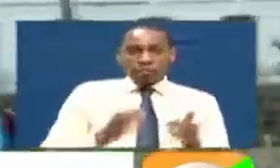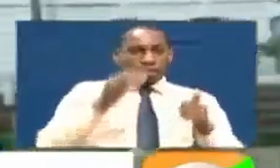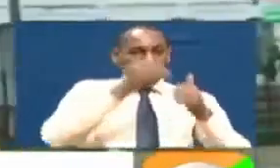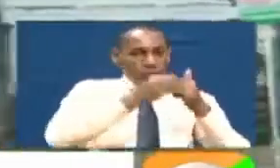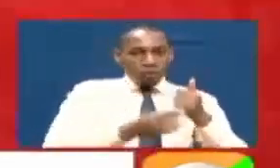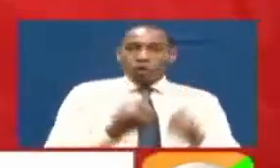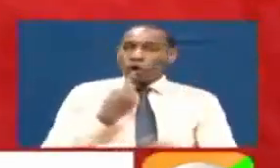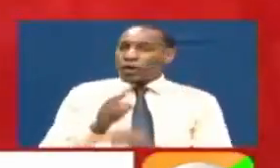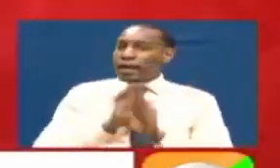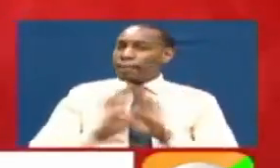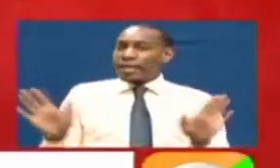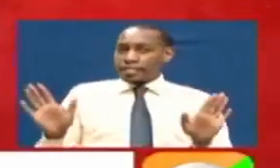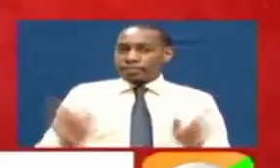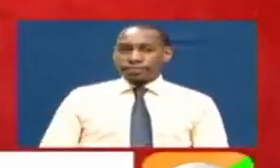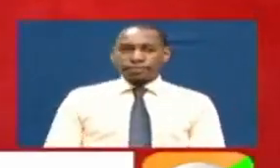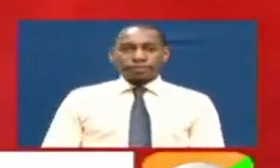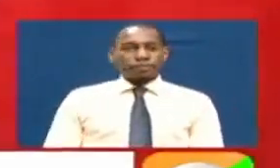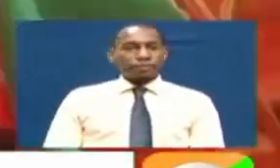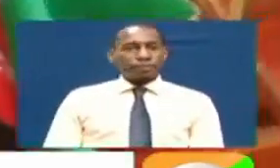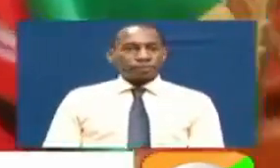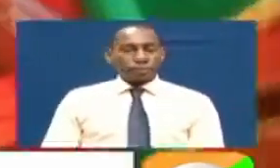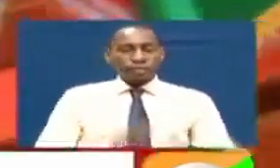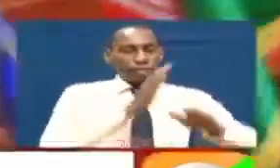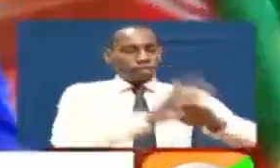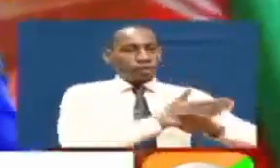the highway.